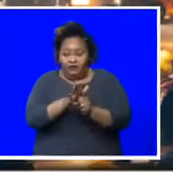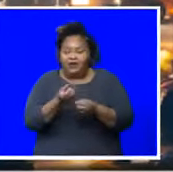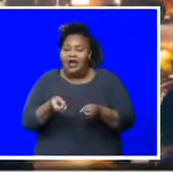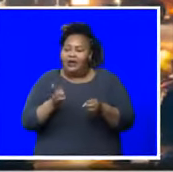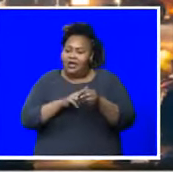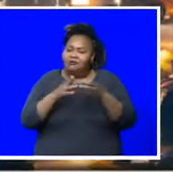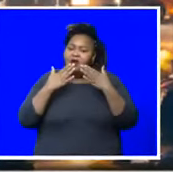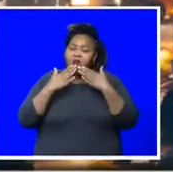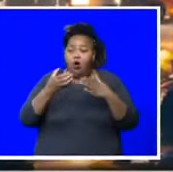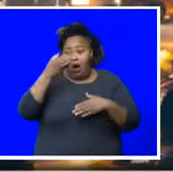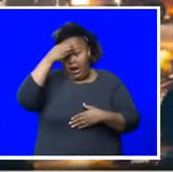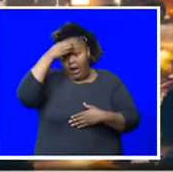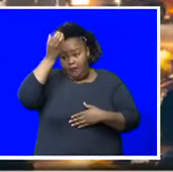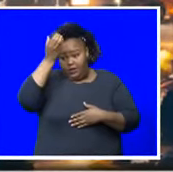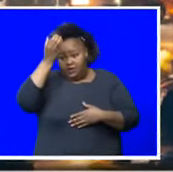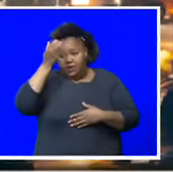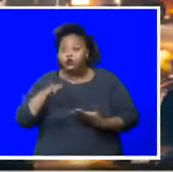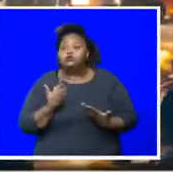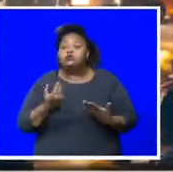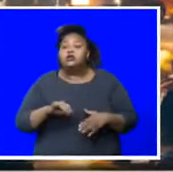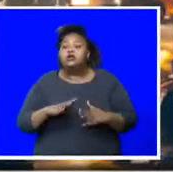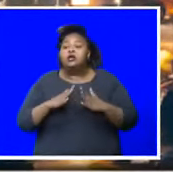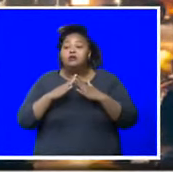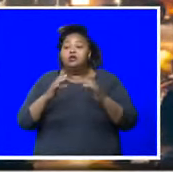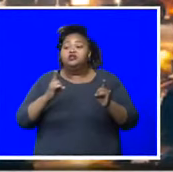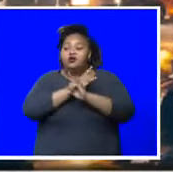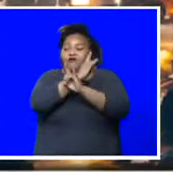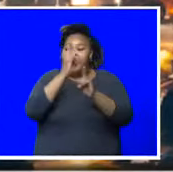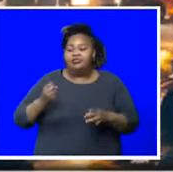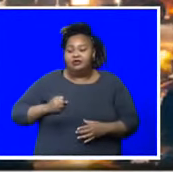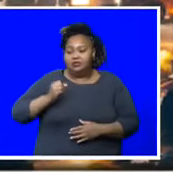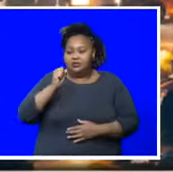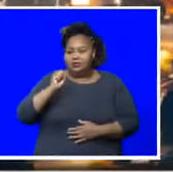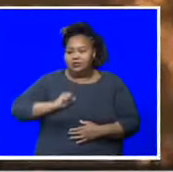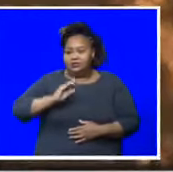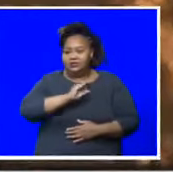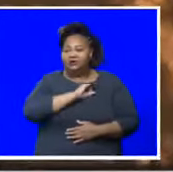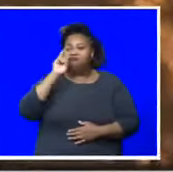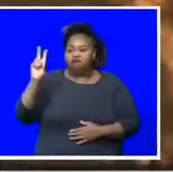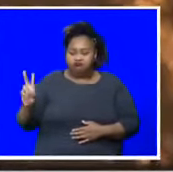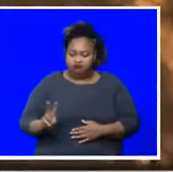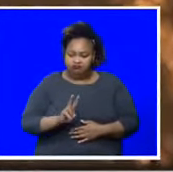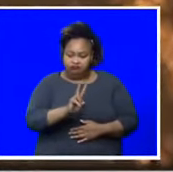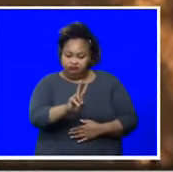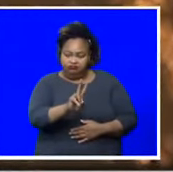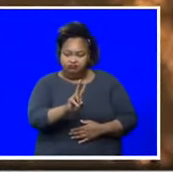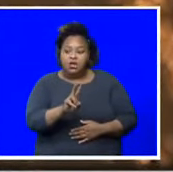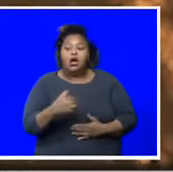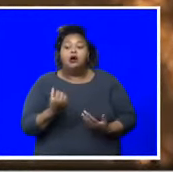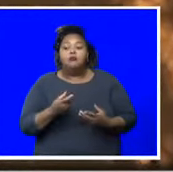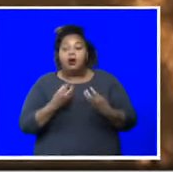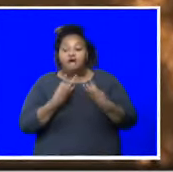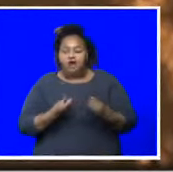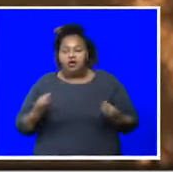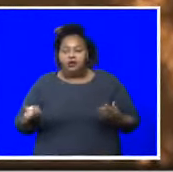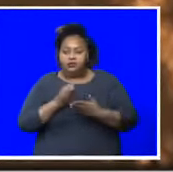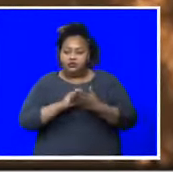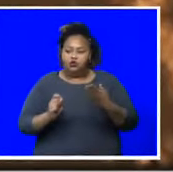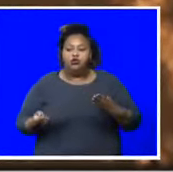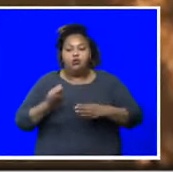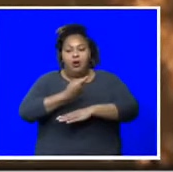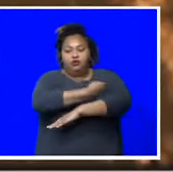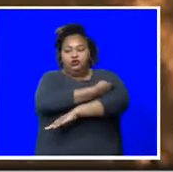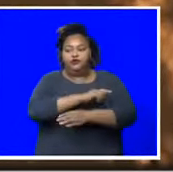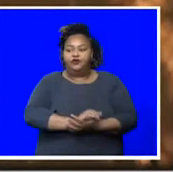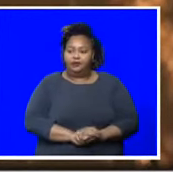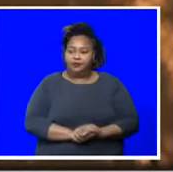kwekuthi abaniketekele amathuba yokuthi bavakashelwe etikolweni bajove. Betempilo soloko bachubeke njalo